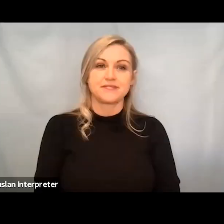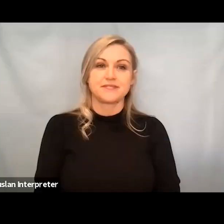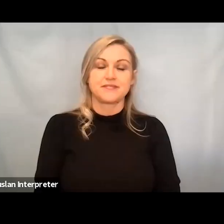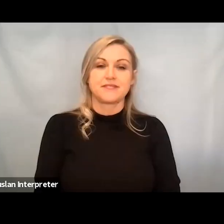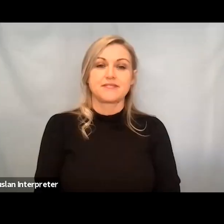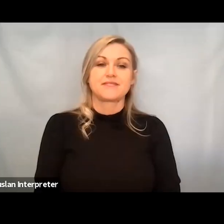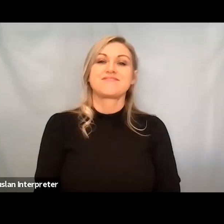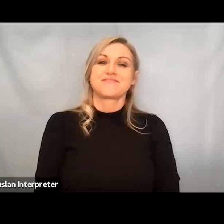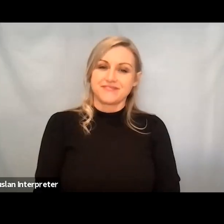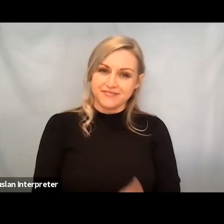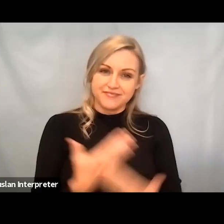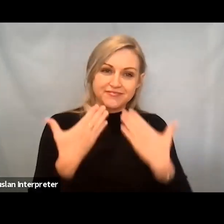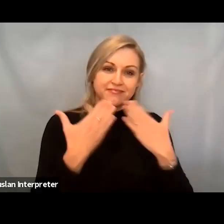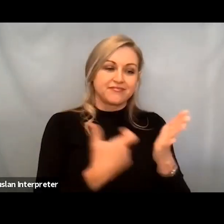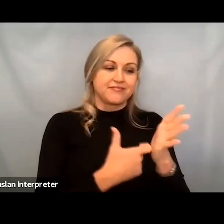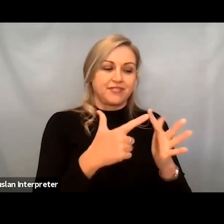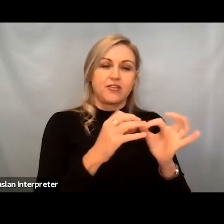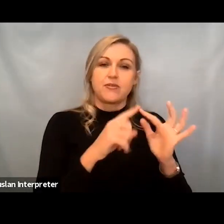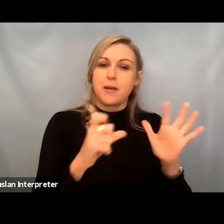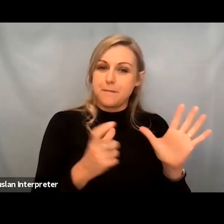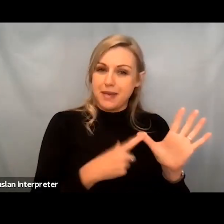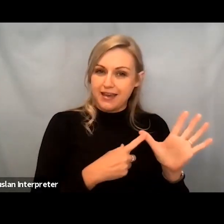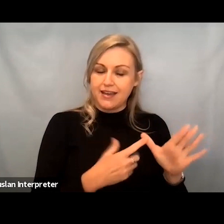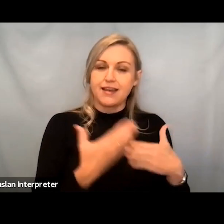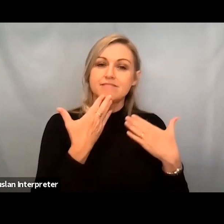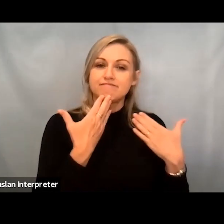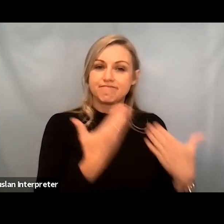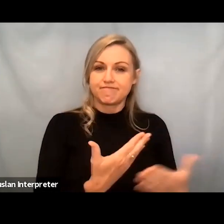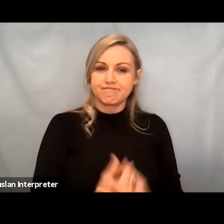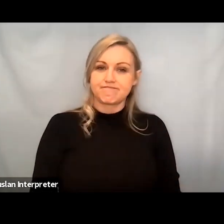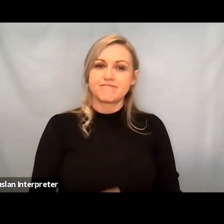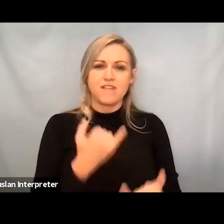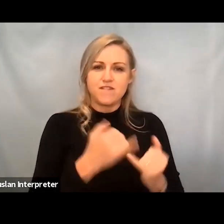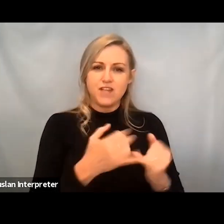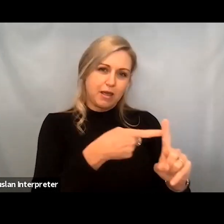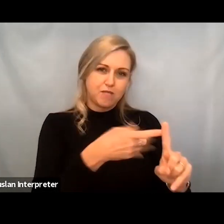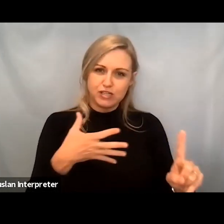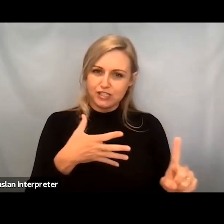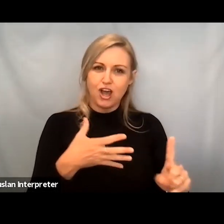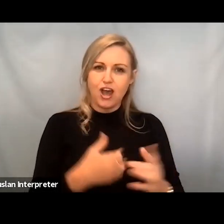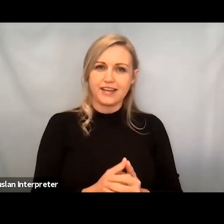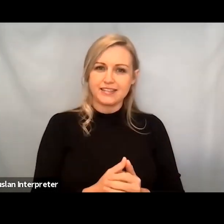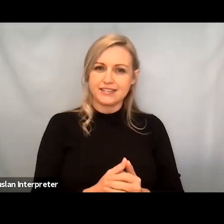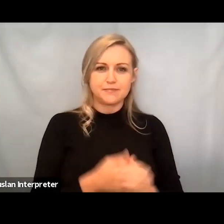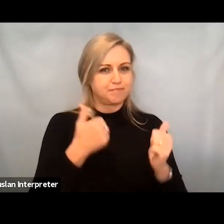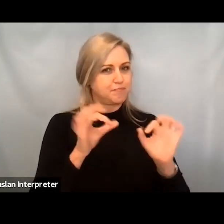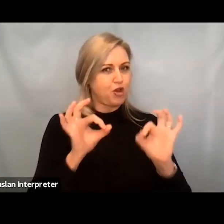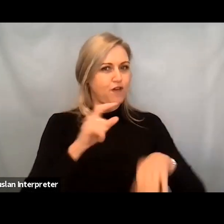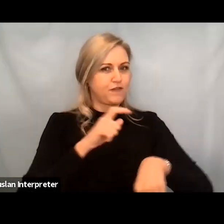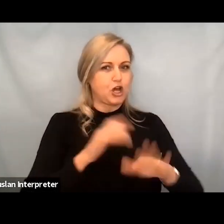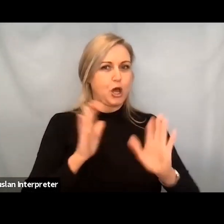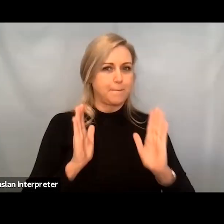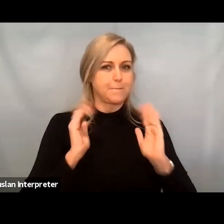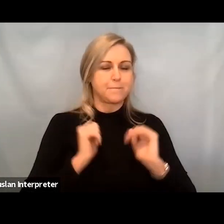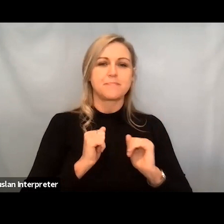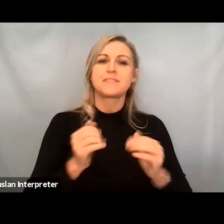Thank you very much, Rebecca, for that very precise and well-timed presentation. We now